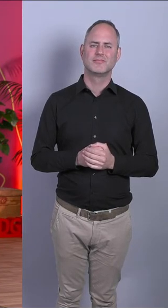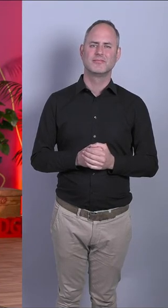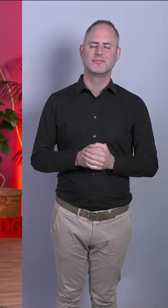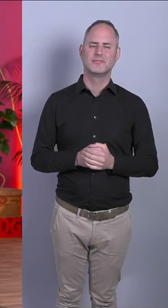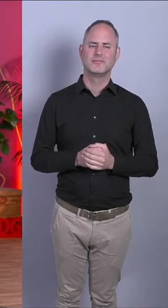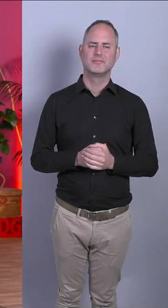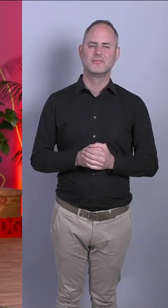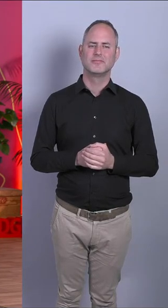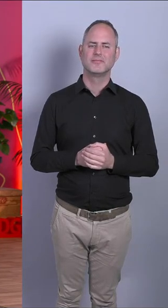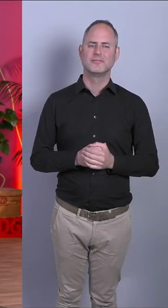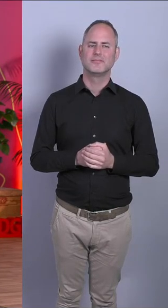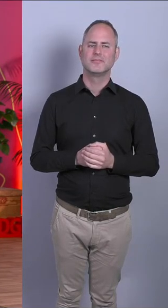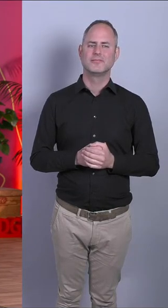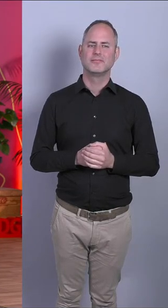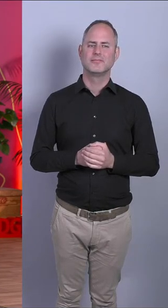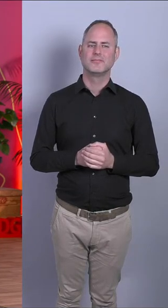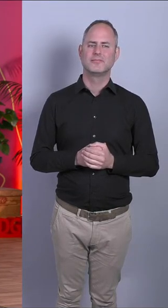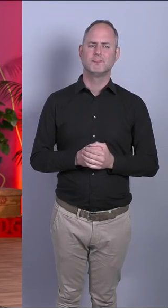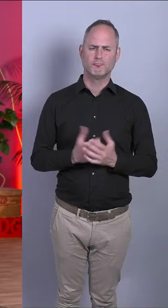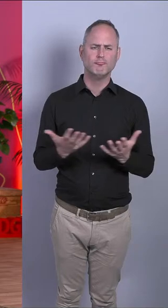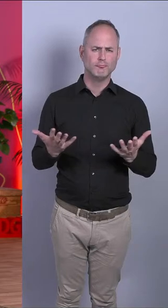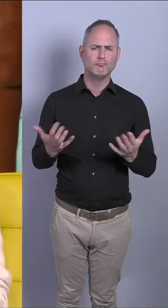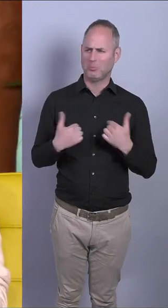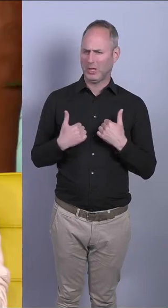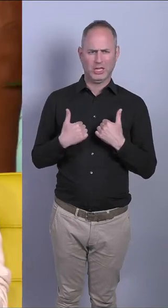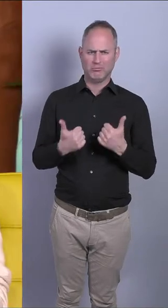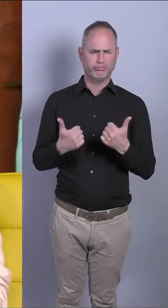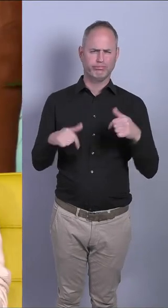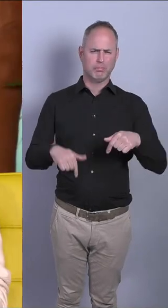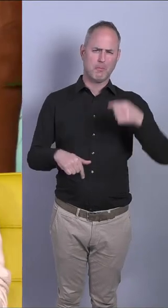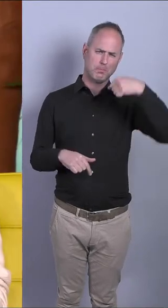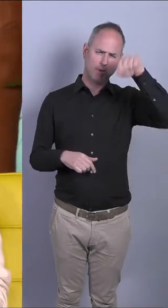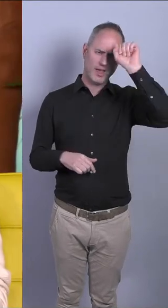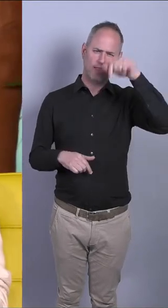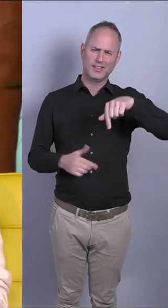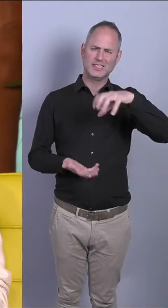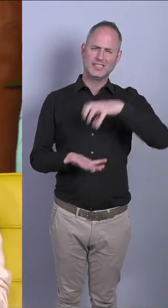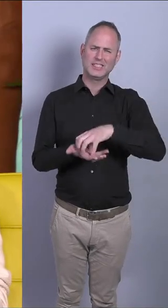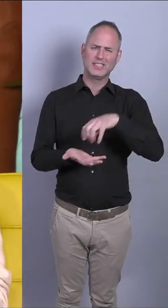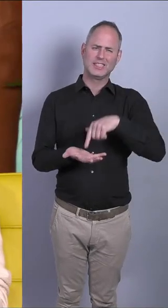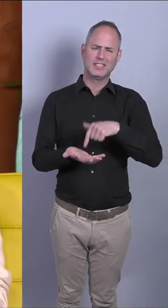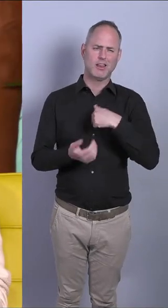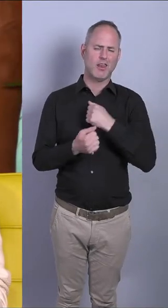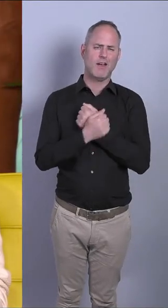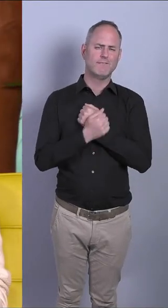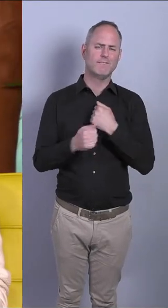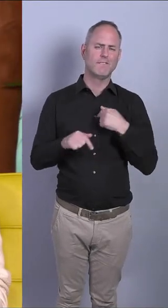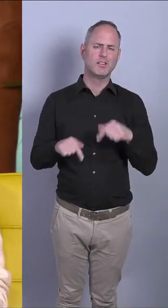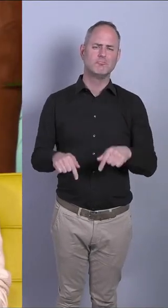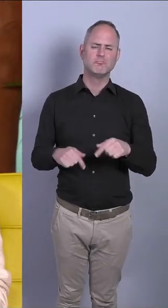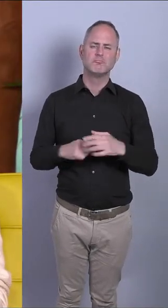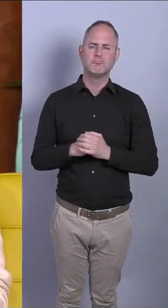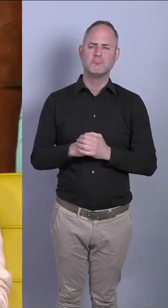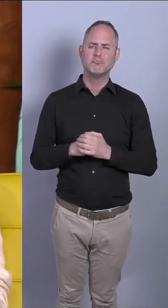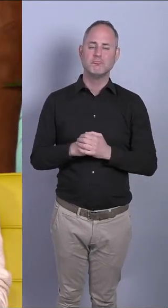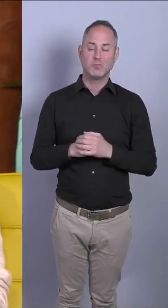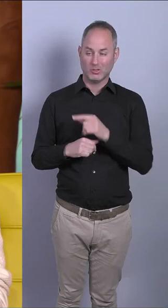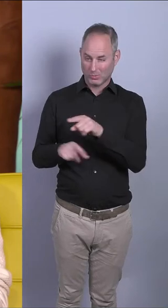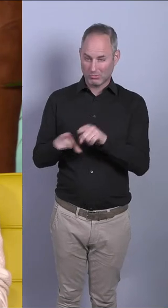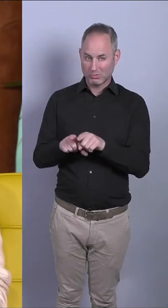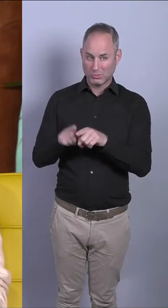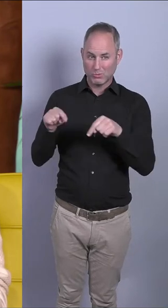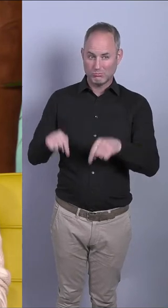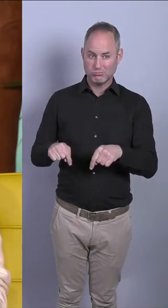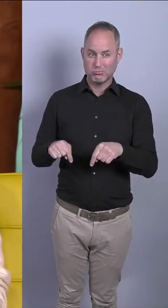But I hope that things can only get better for us. What are you most looking forward to, Vincent? When I'm most looking